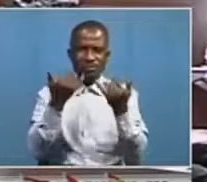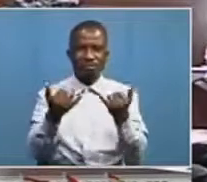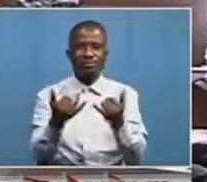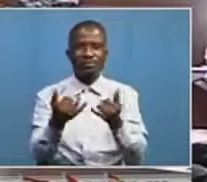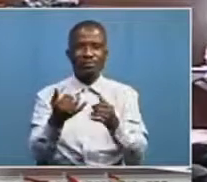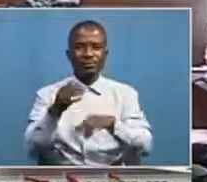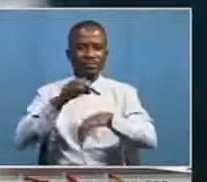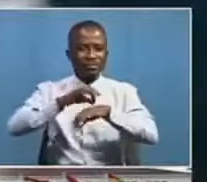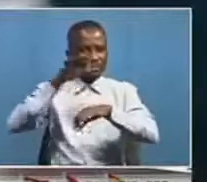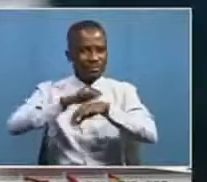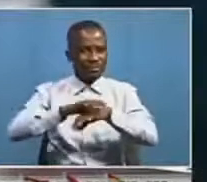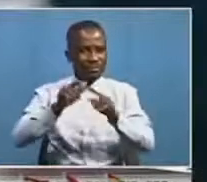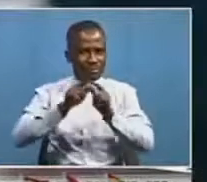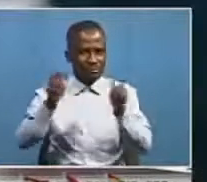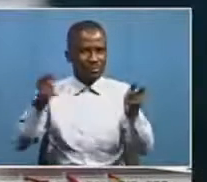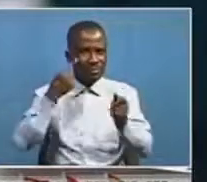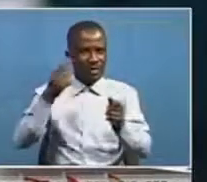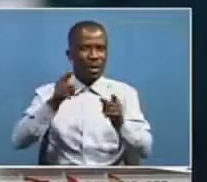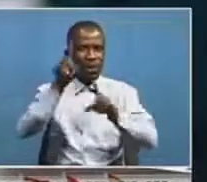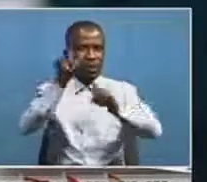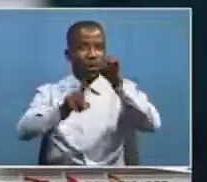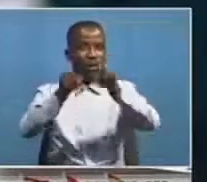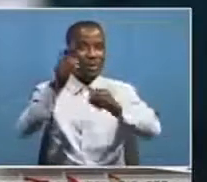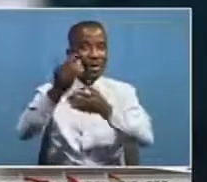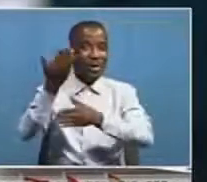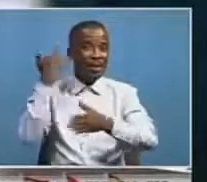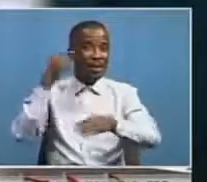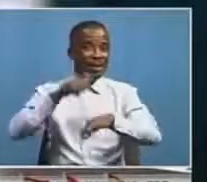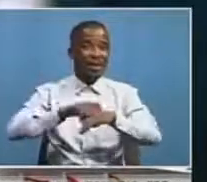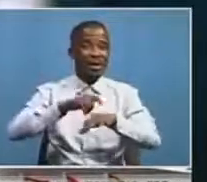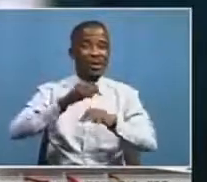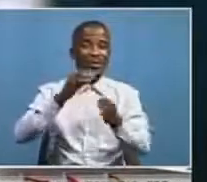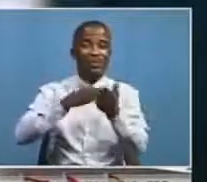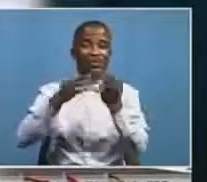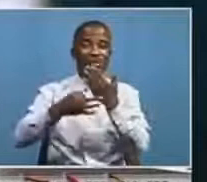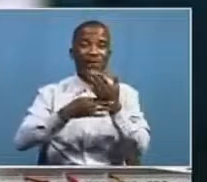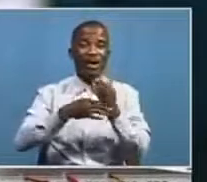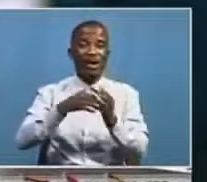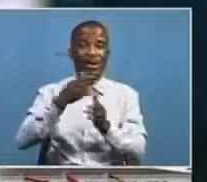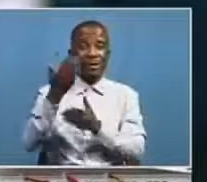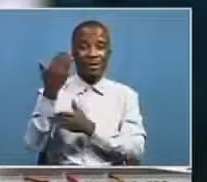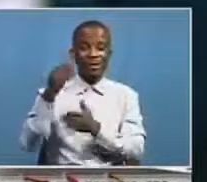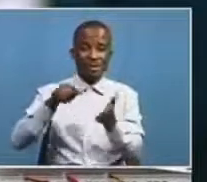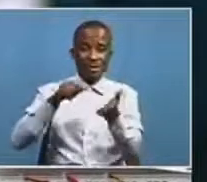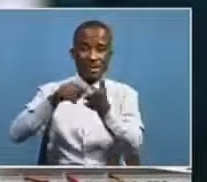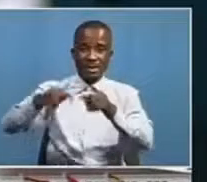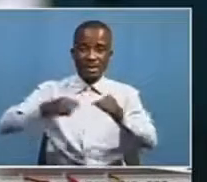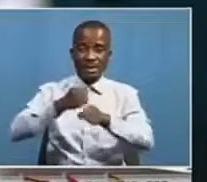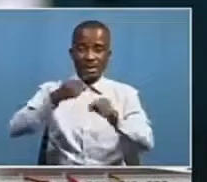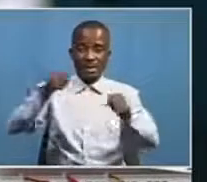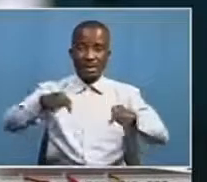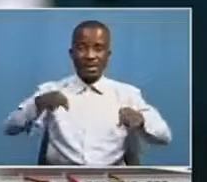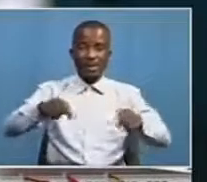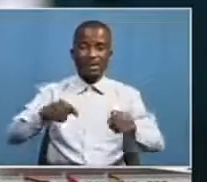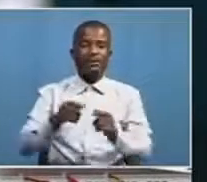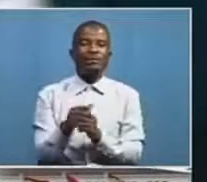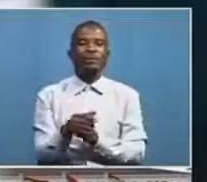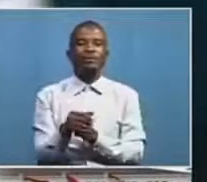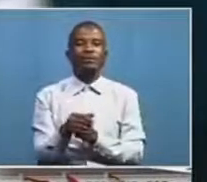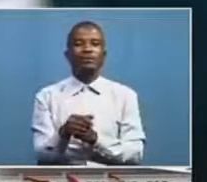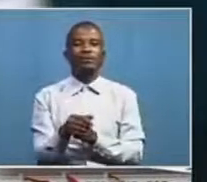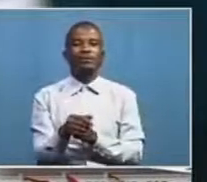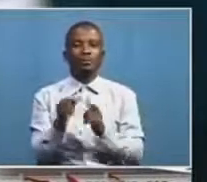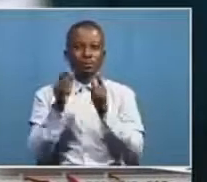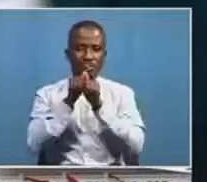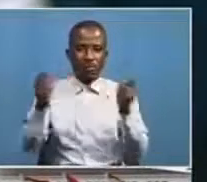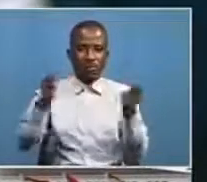Ketia while under cross-examination on the 1st of February 2021 by counsel for the second respondent. The relevant part